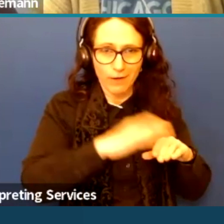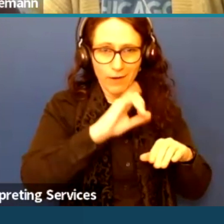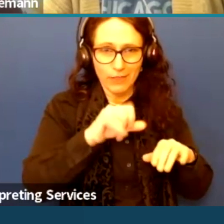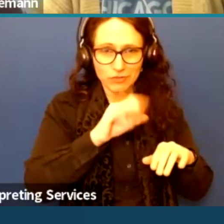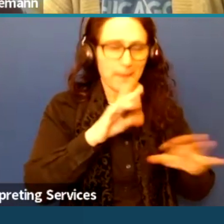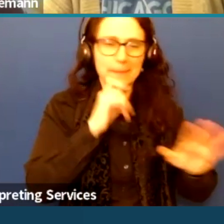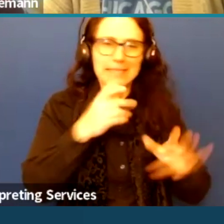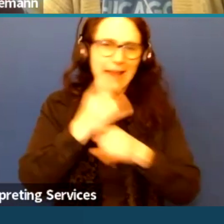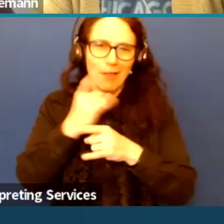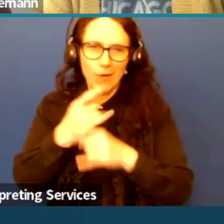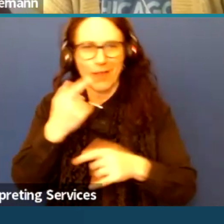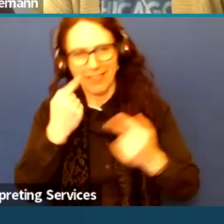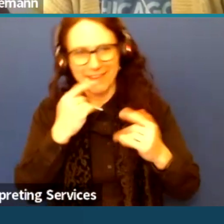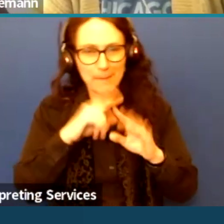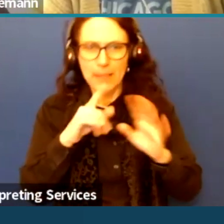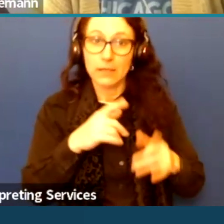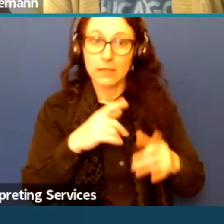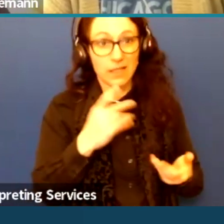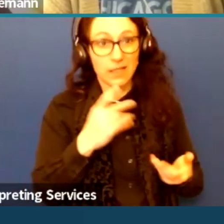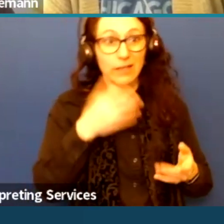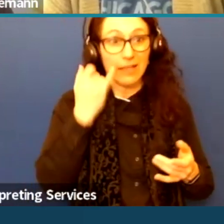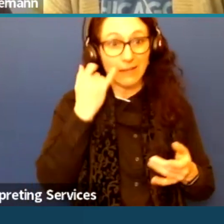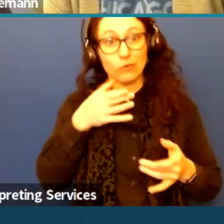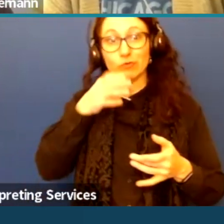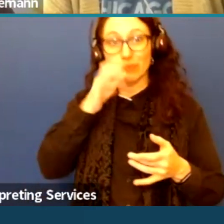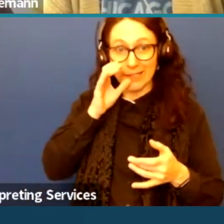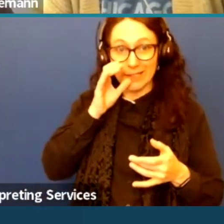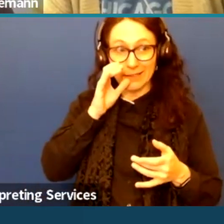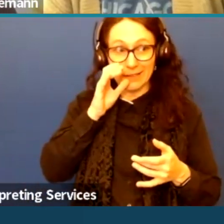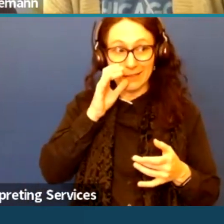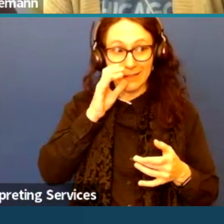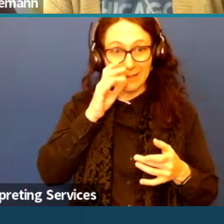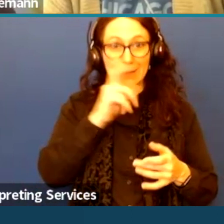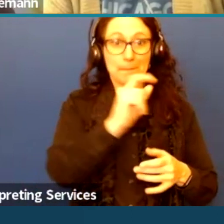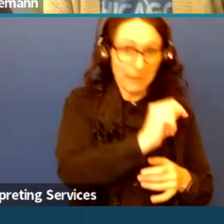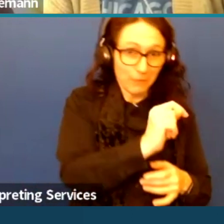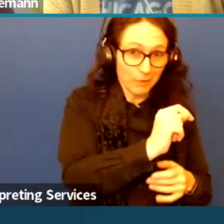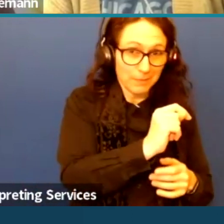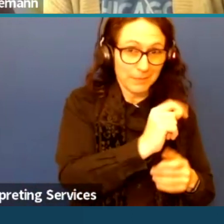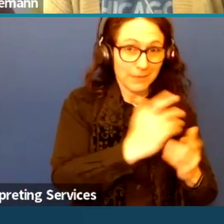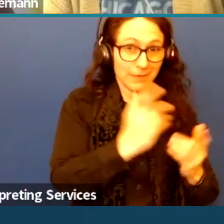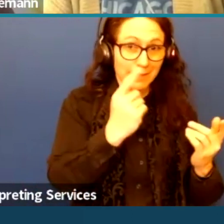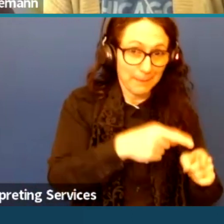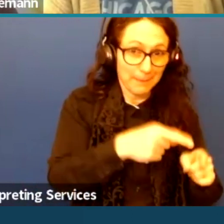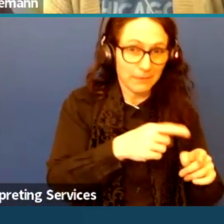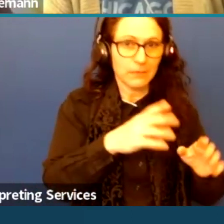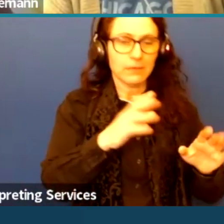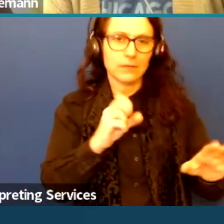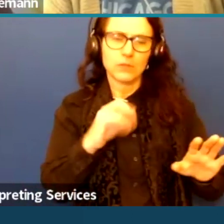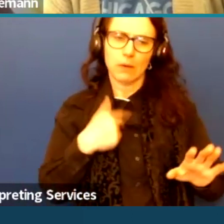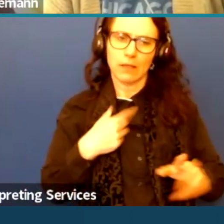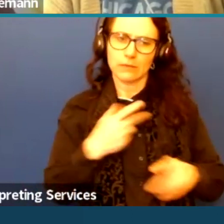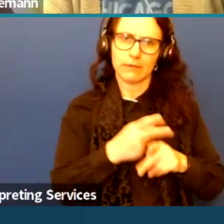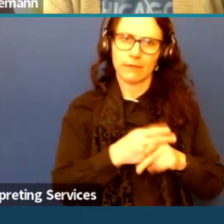got to go to the bathroom. So I usually take care of all of that. I mean,